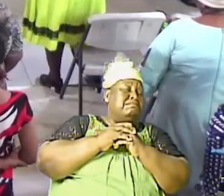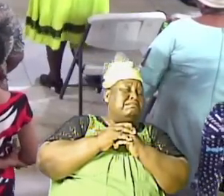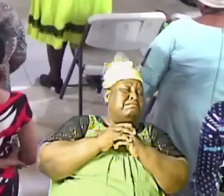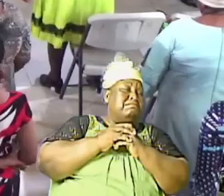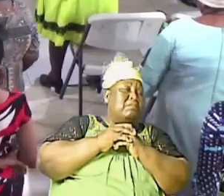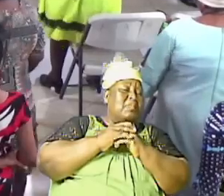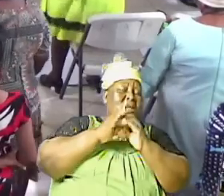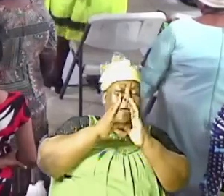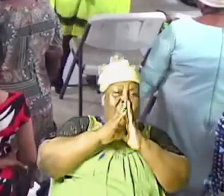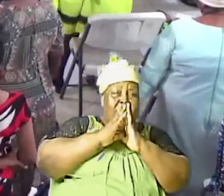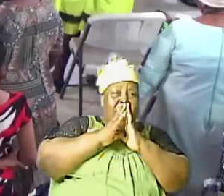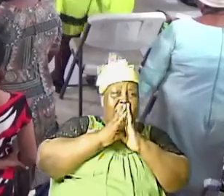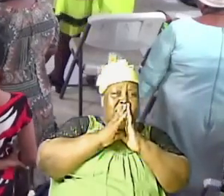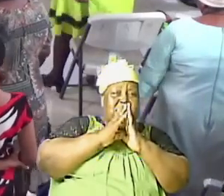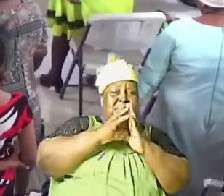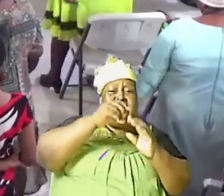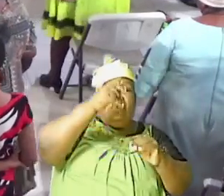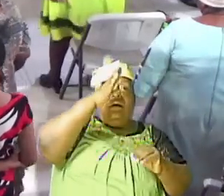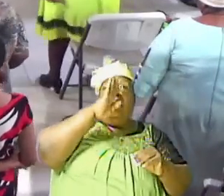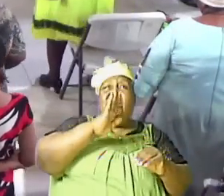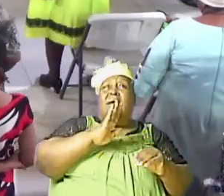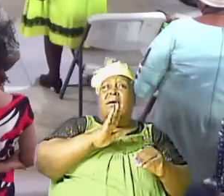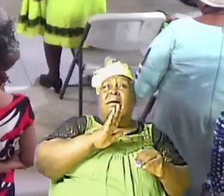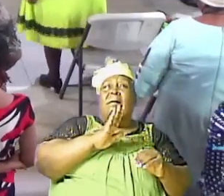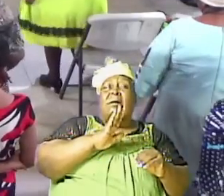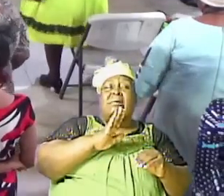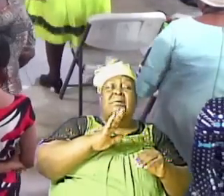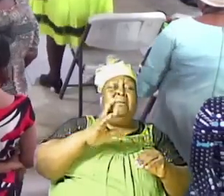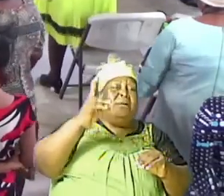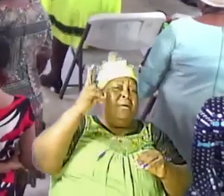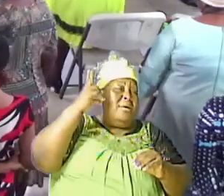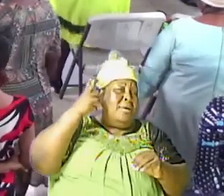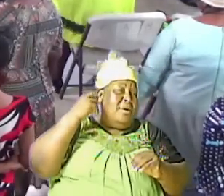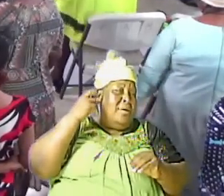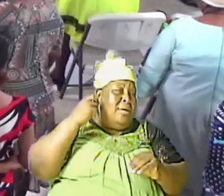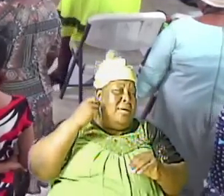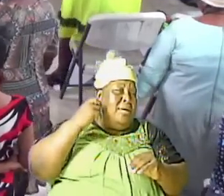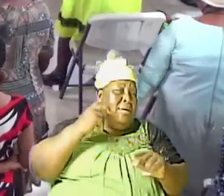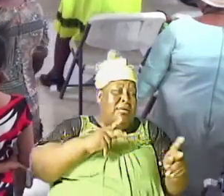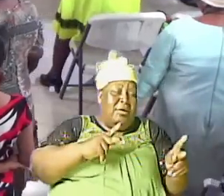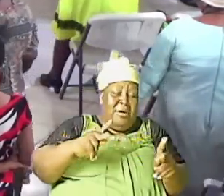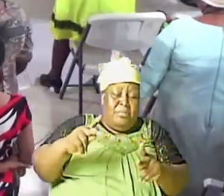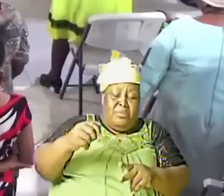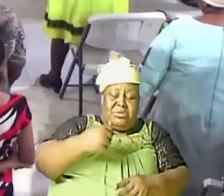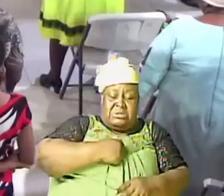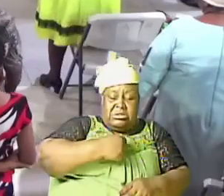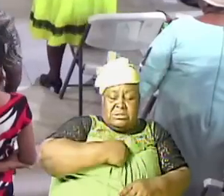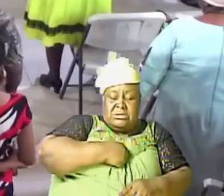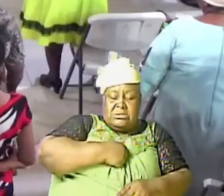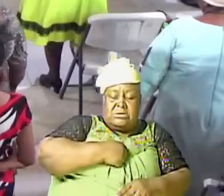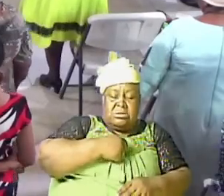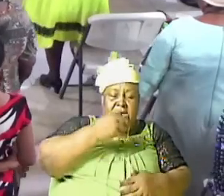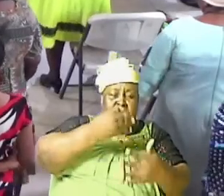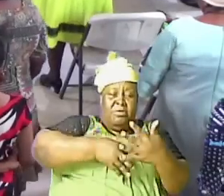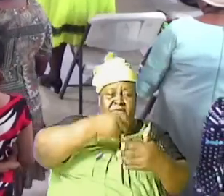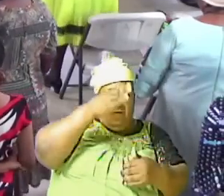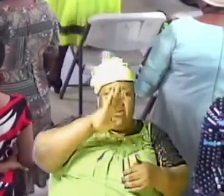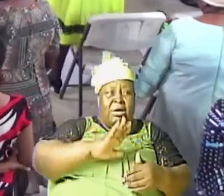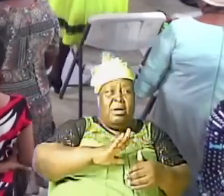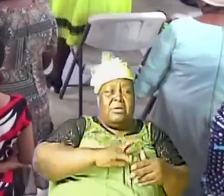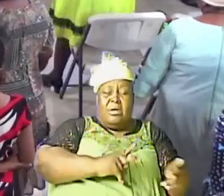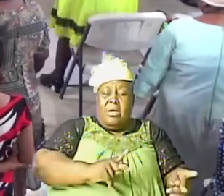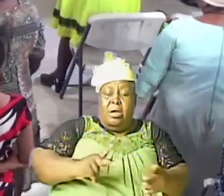And we're going to ask the Lord to just hear. We present ourselves already before the Lord. And we're going to present